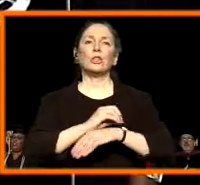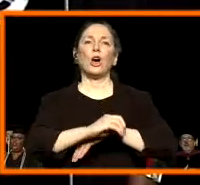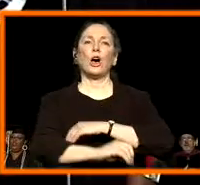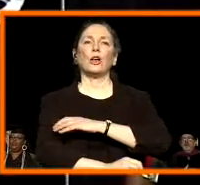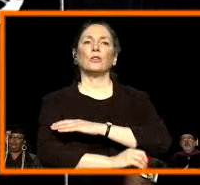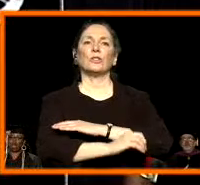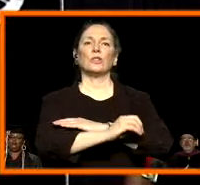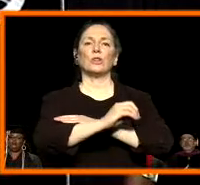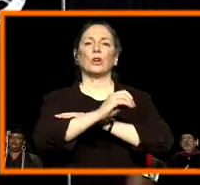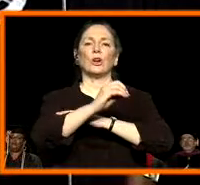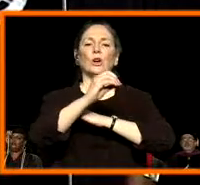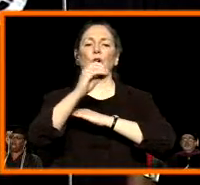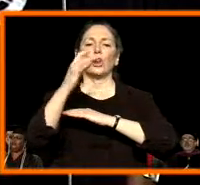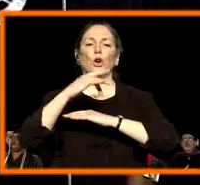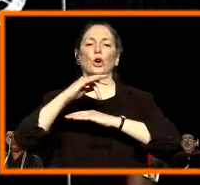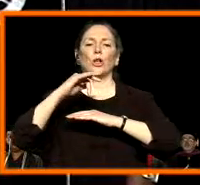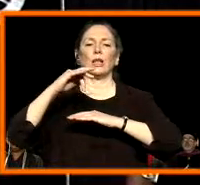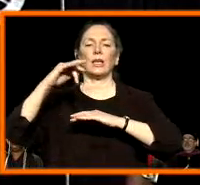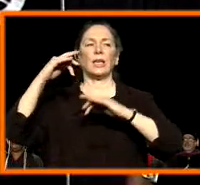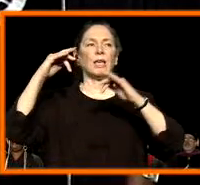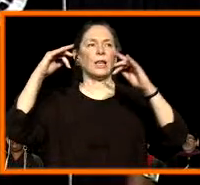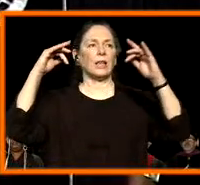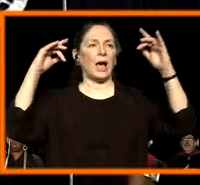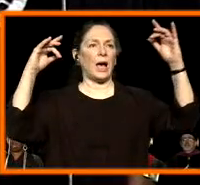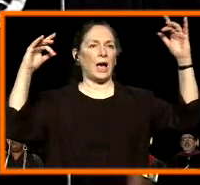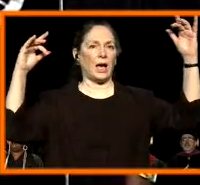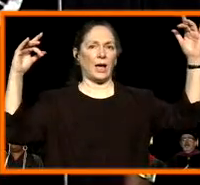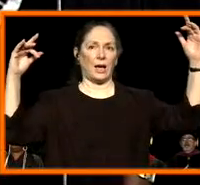by the dawn's early